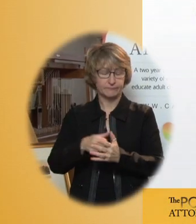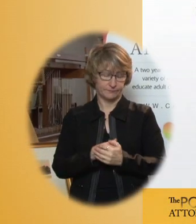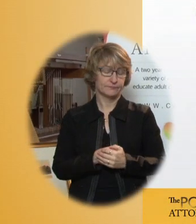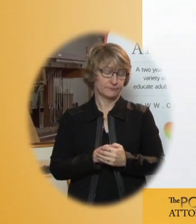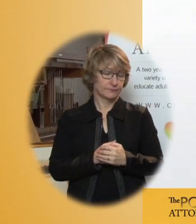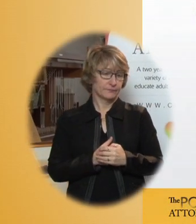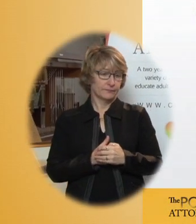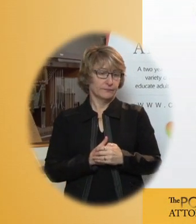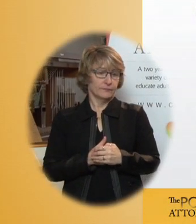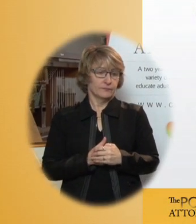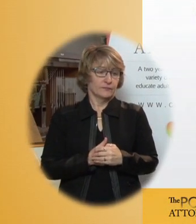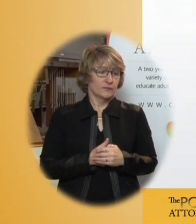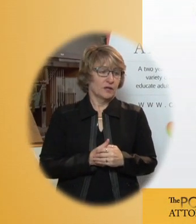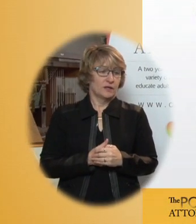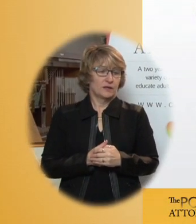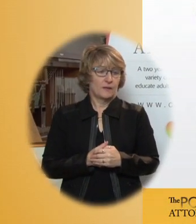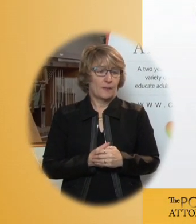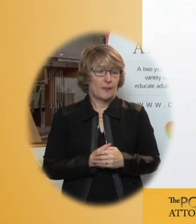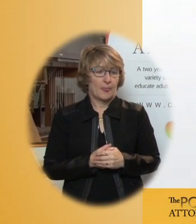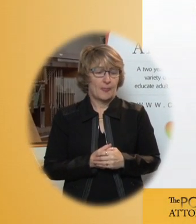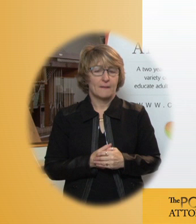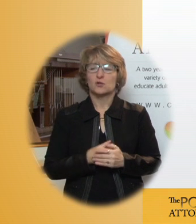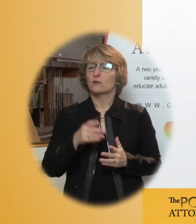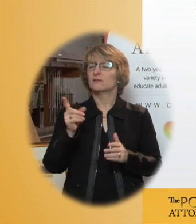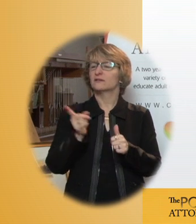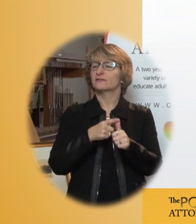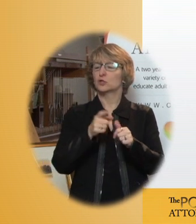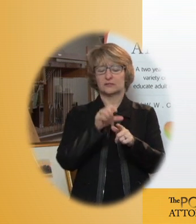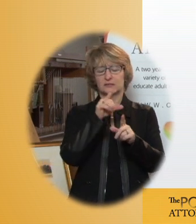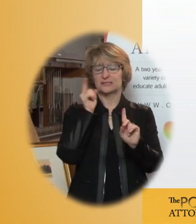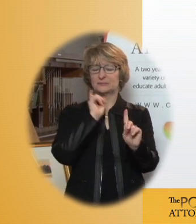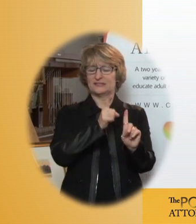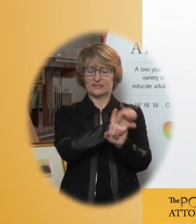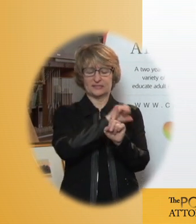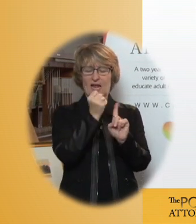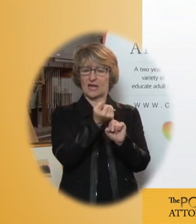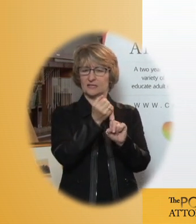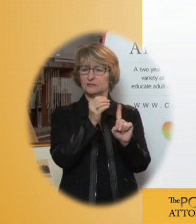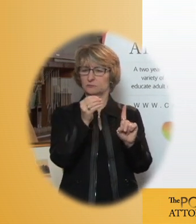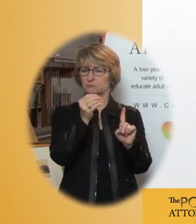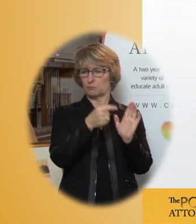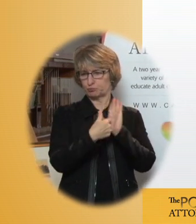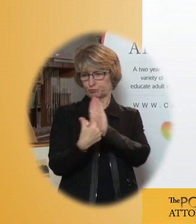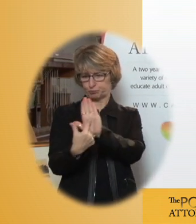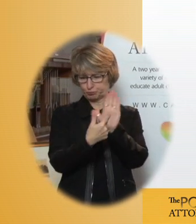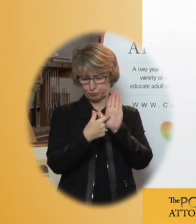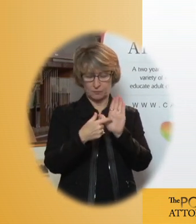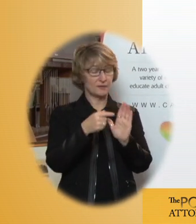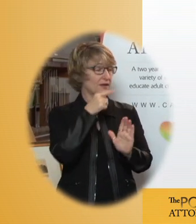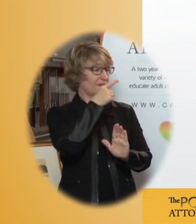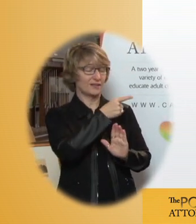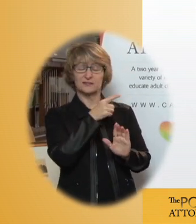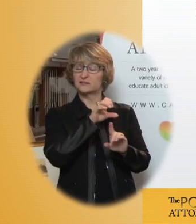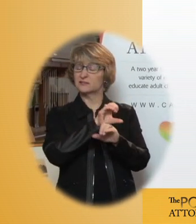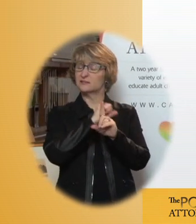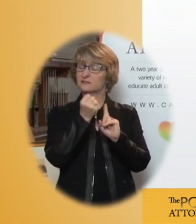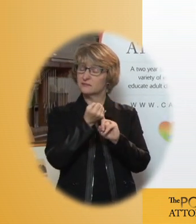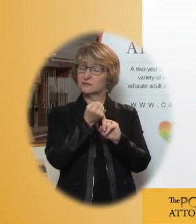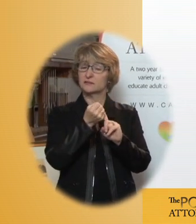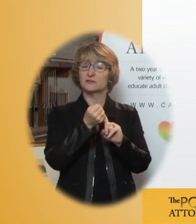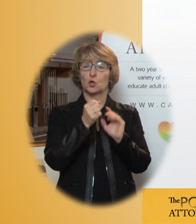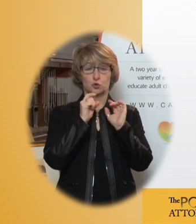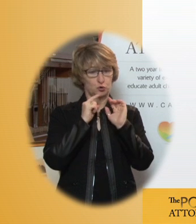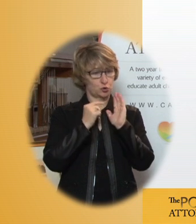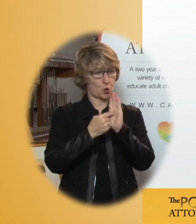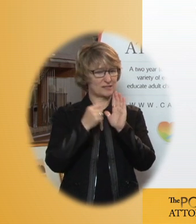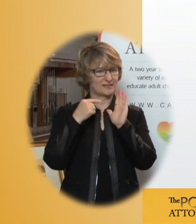So I'm going to start off with giving you a case study. And this case study is an example of continuing